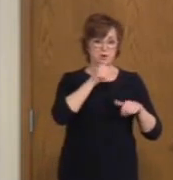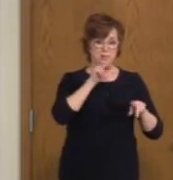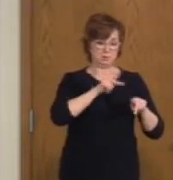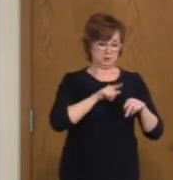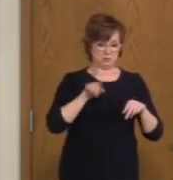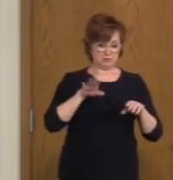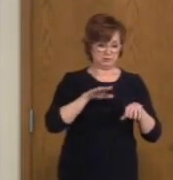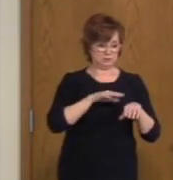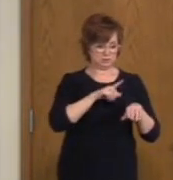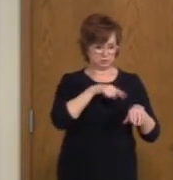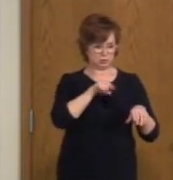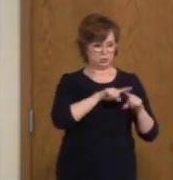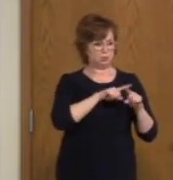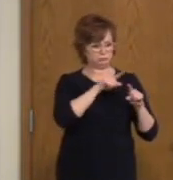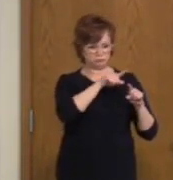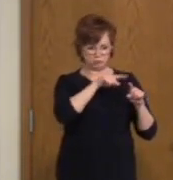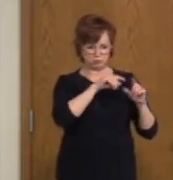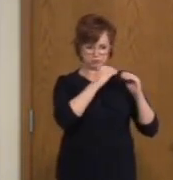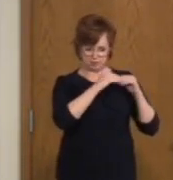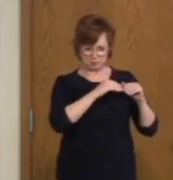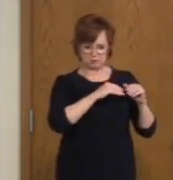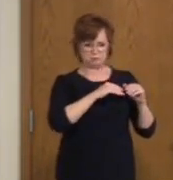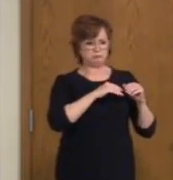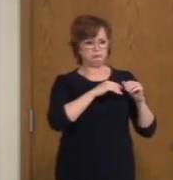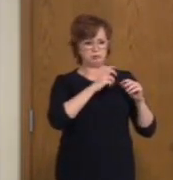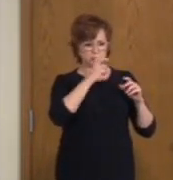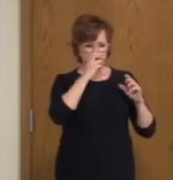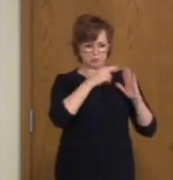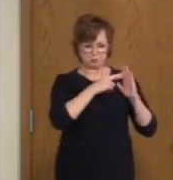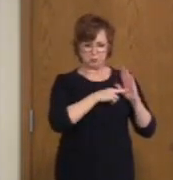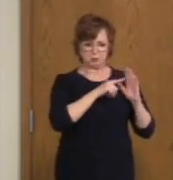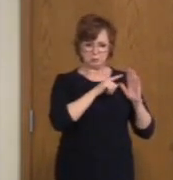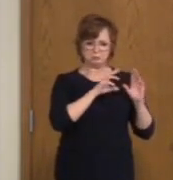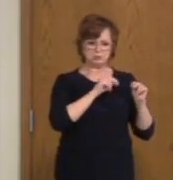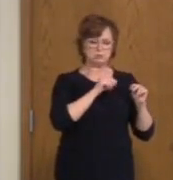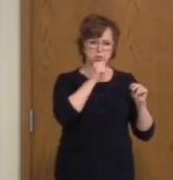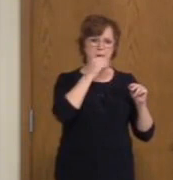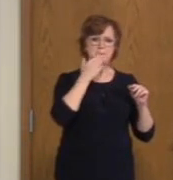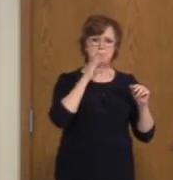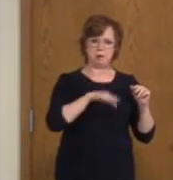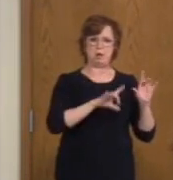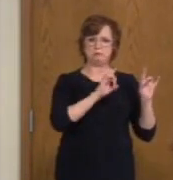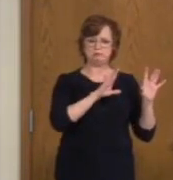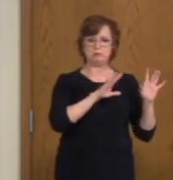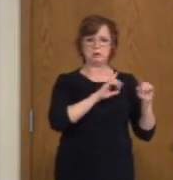still significant restrictions, but not as extreme as Regina, we know things can change